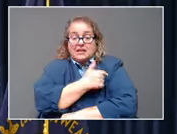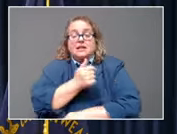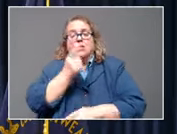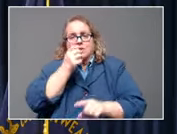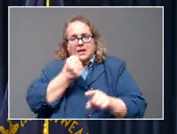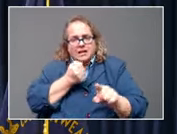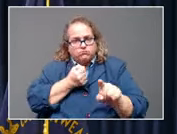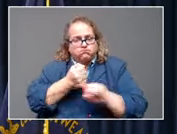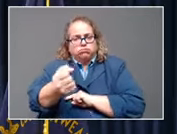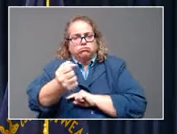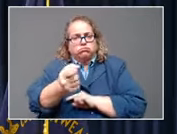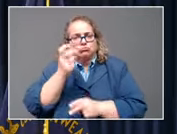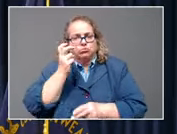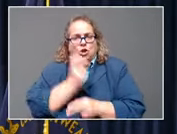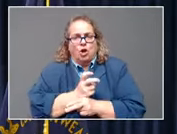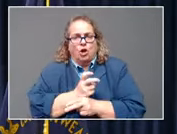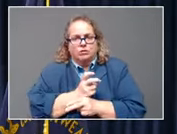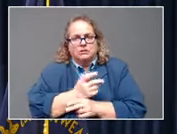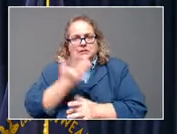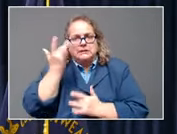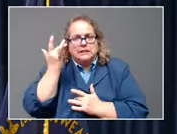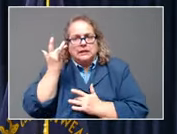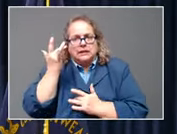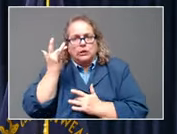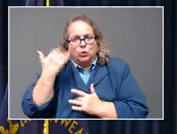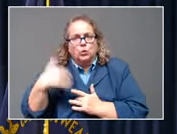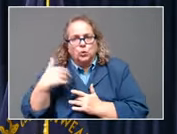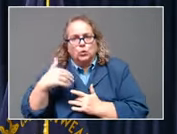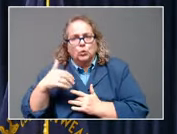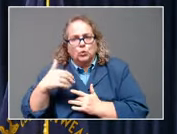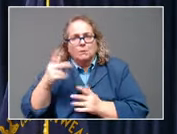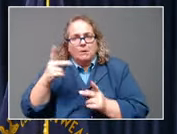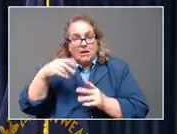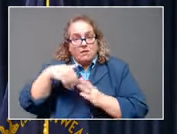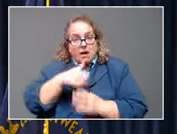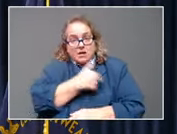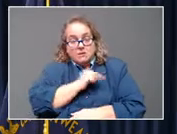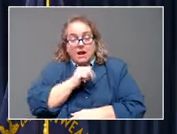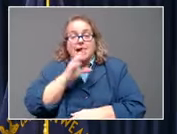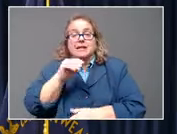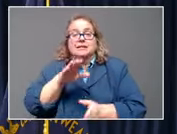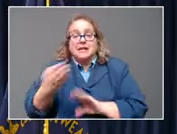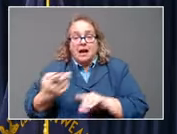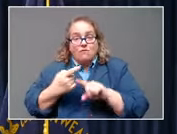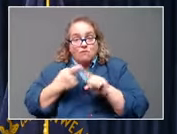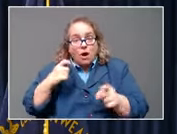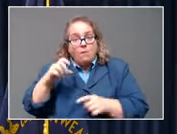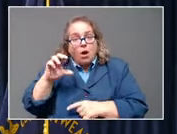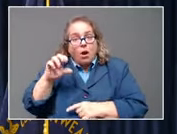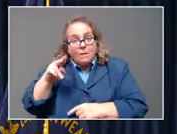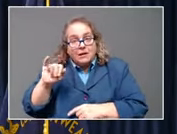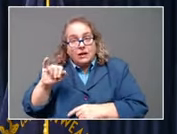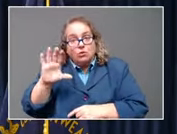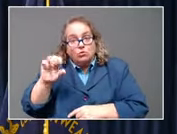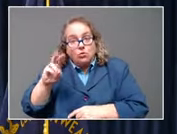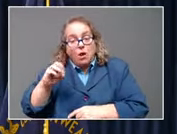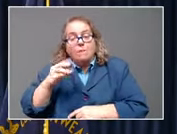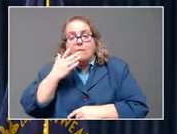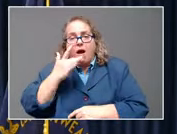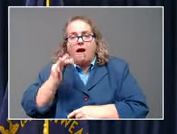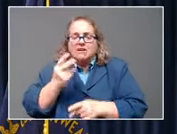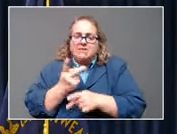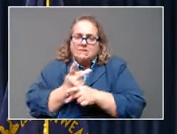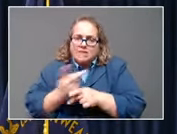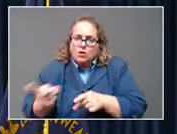truck. And we see people in the hospital and dying from Omicron because of that failure to